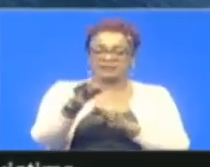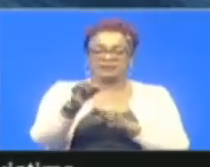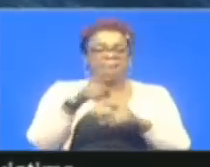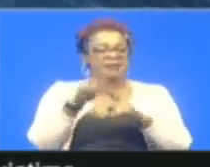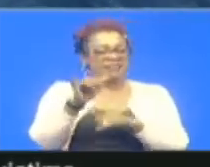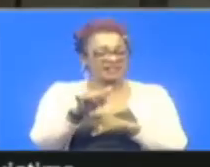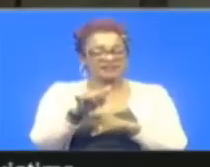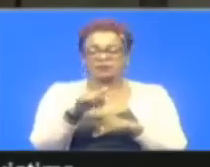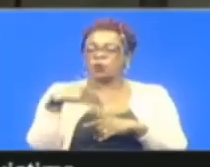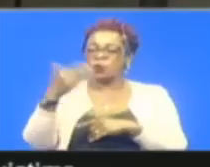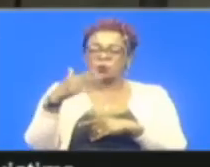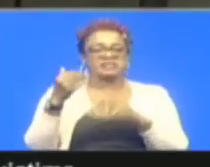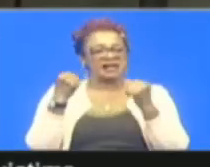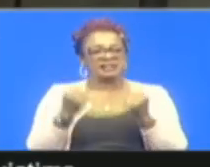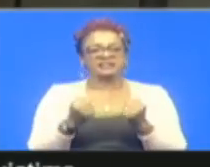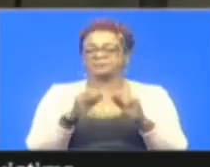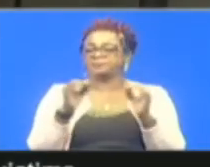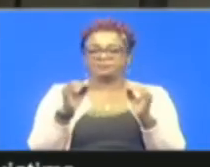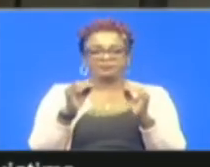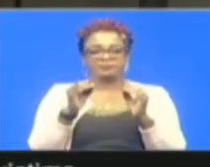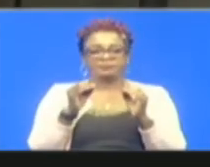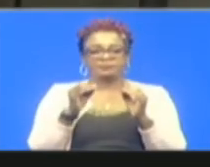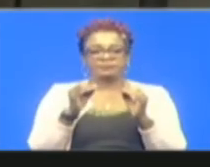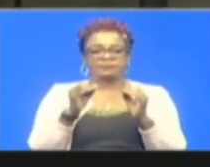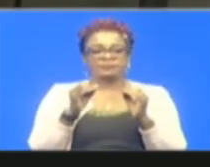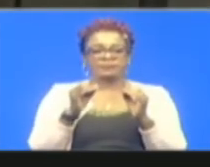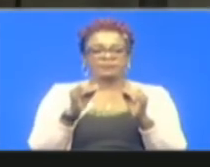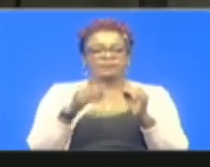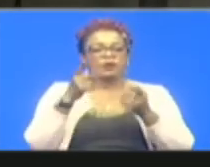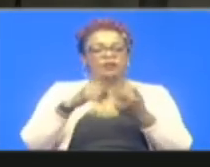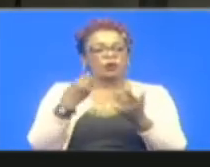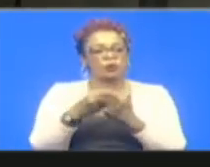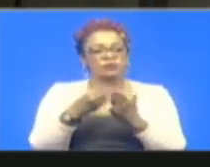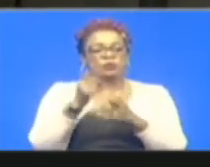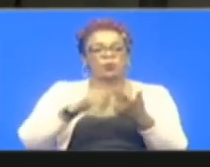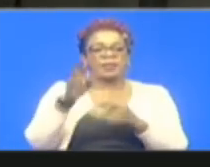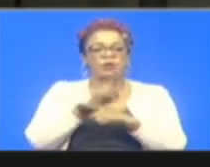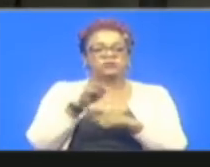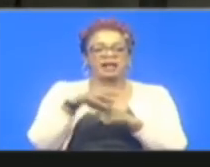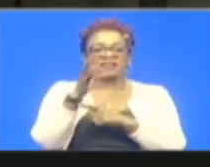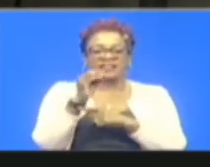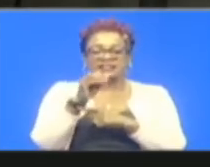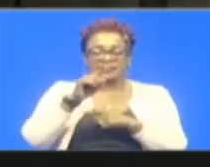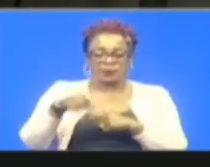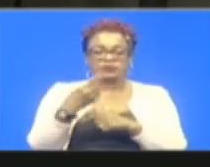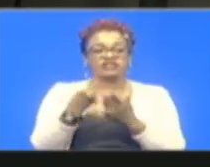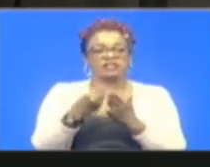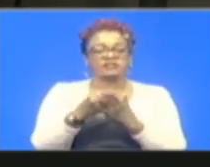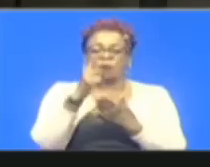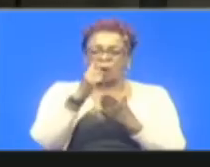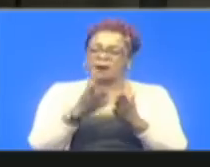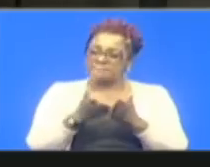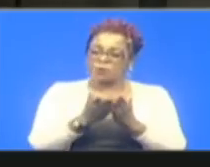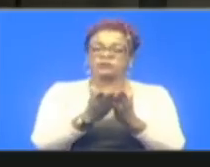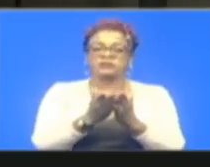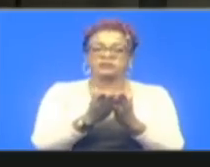always guaranteed. Gharama ambayo walikuwa wanatoa pengine 1030 kwa boti moja. Tena boti moja peke